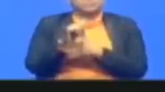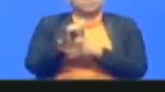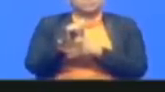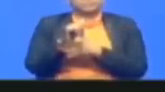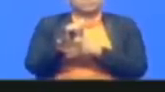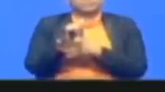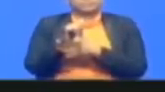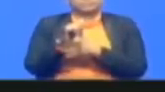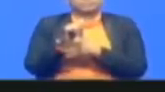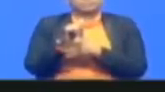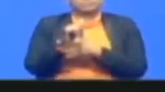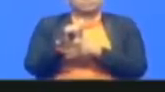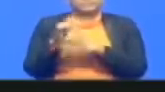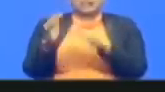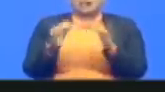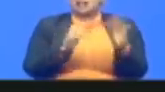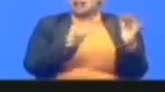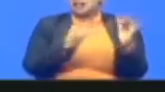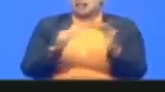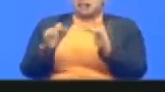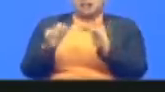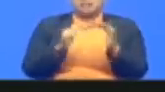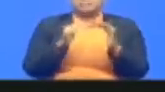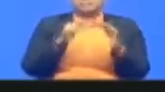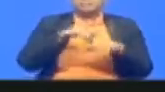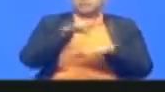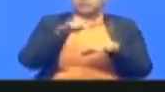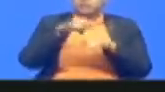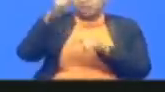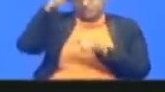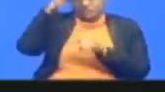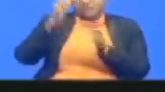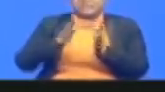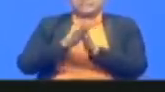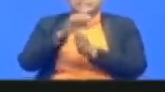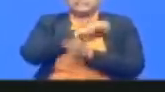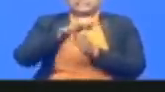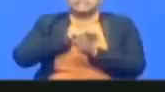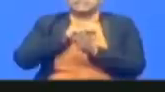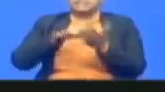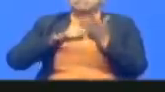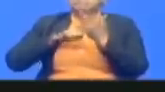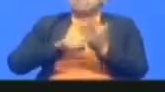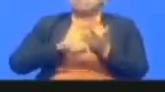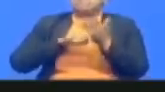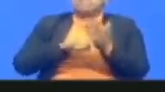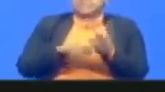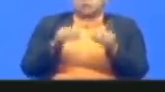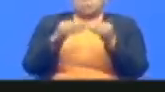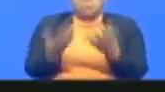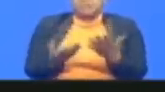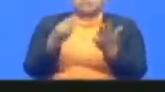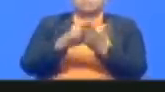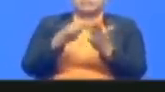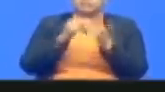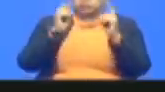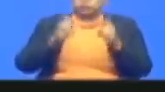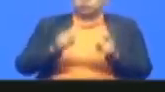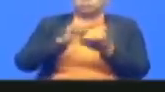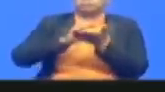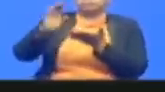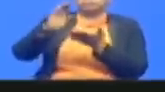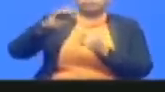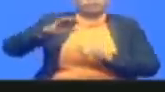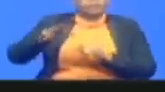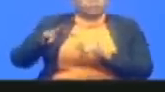A stalemate between the national government and the Senate persists over how much money should be forwarded to counties in the